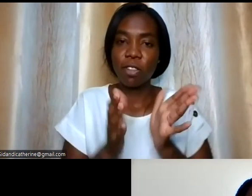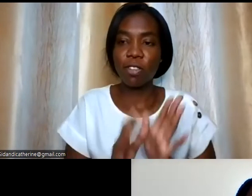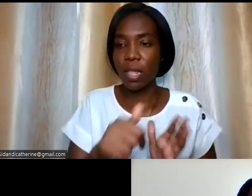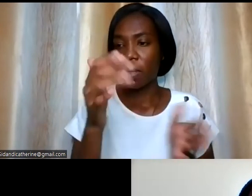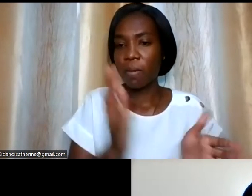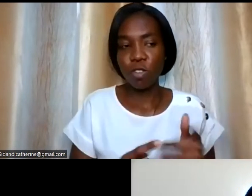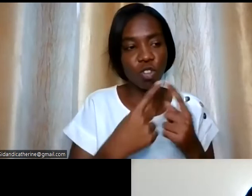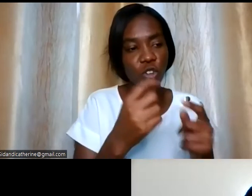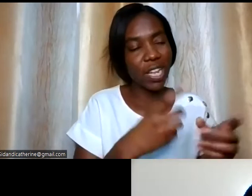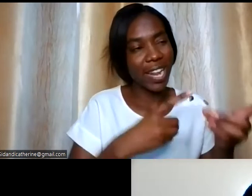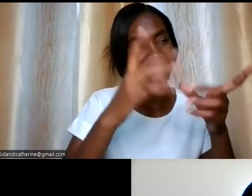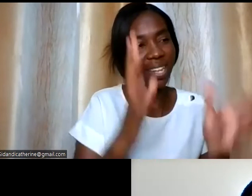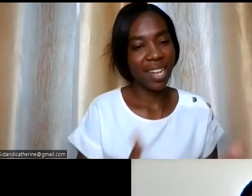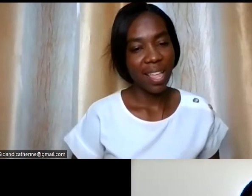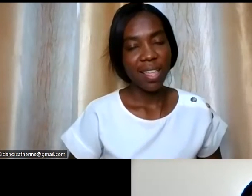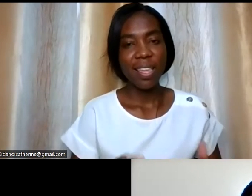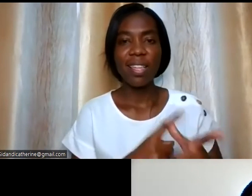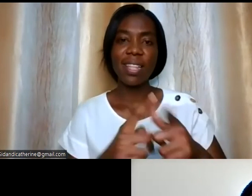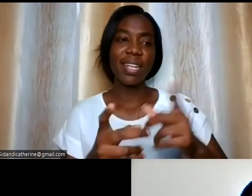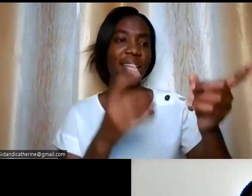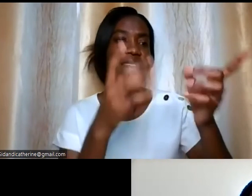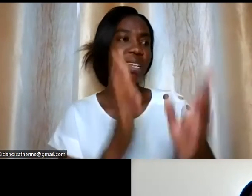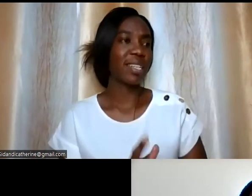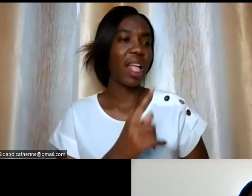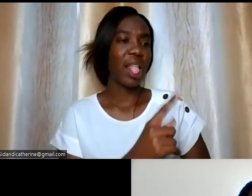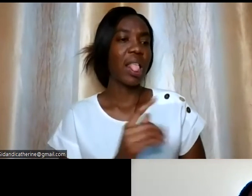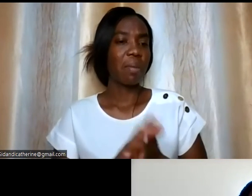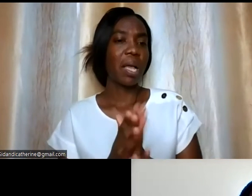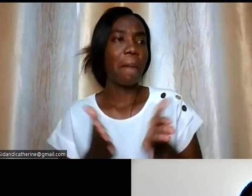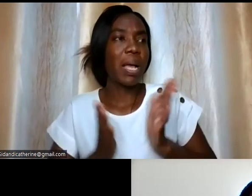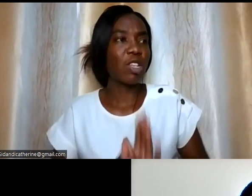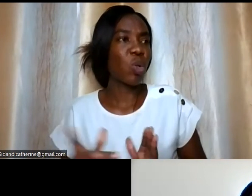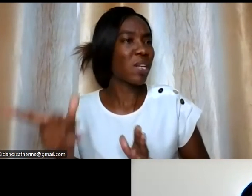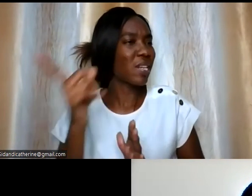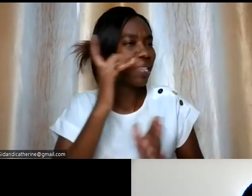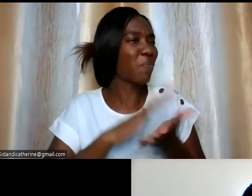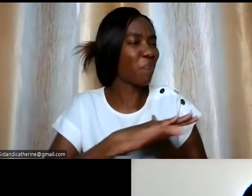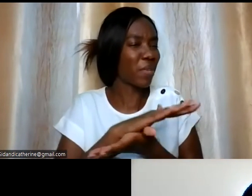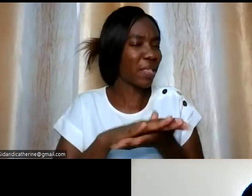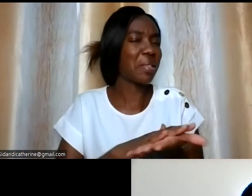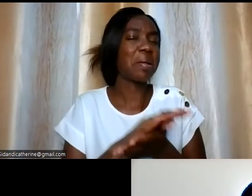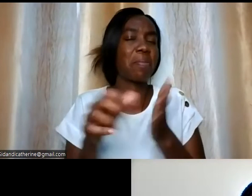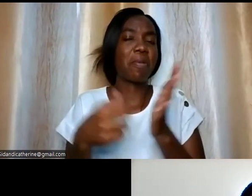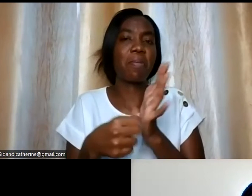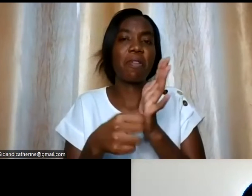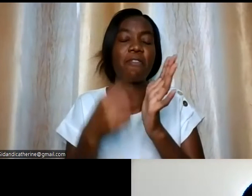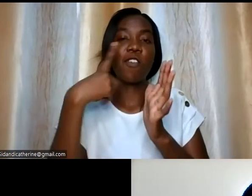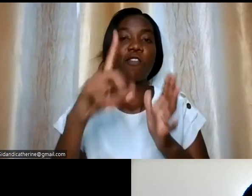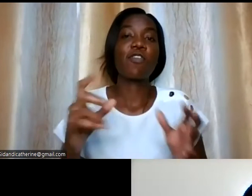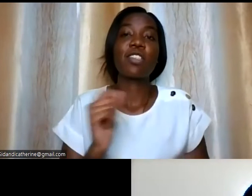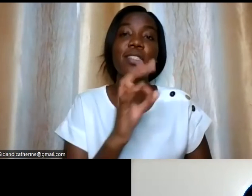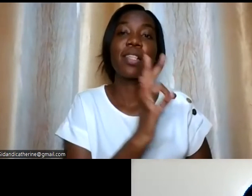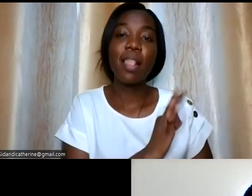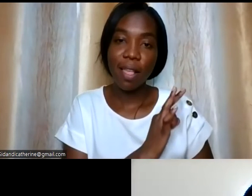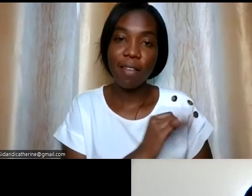to the director. So the director ends up becoming the person that is listening to the basic problems of the staff when they